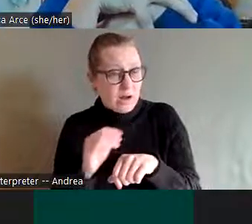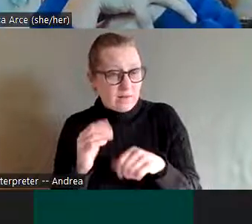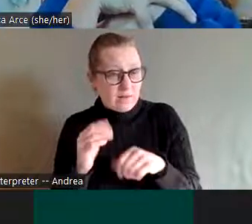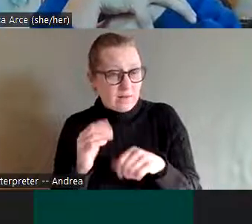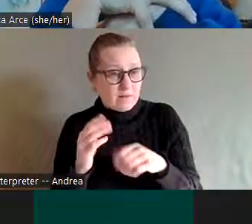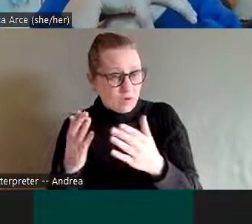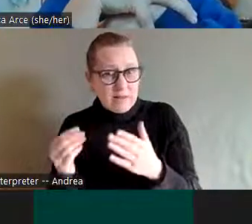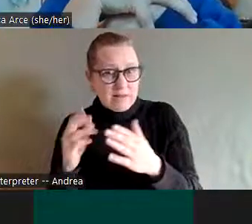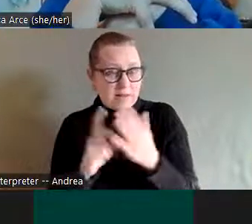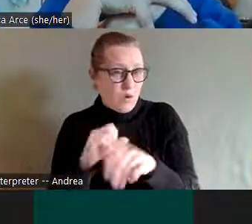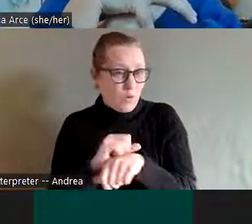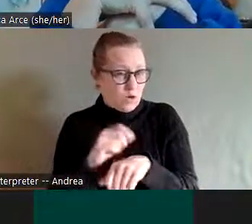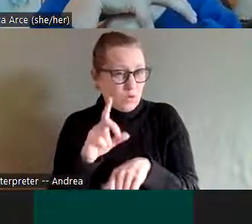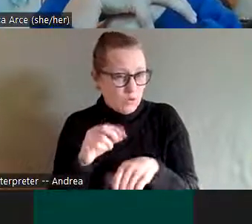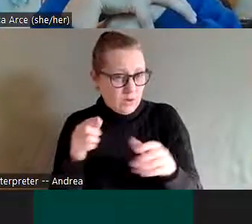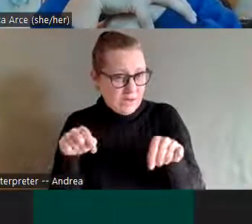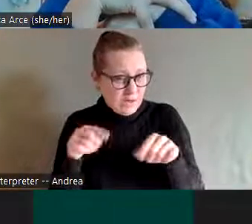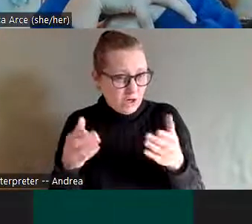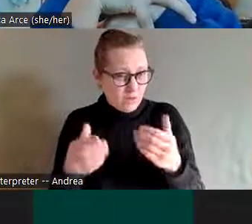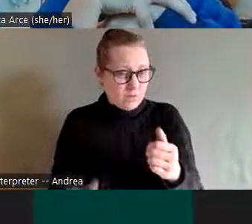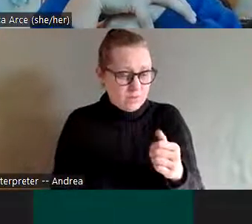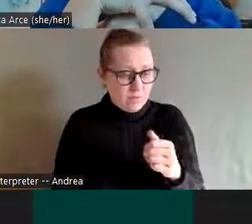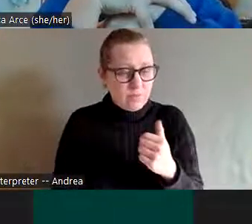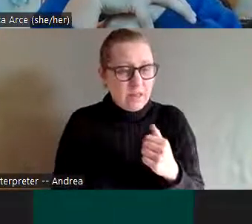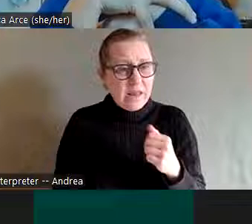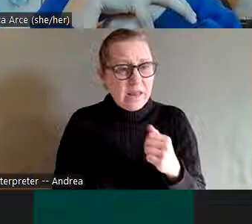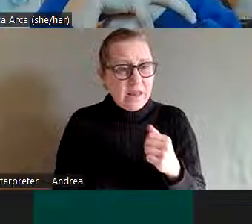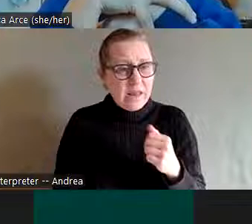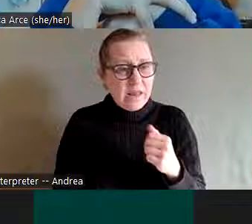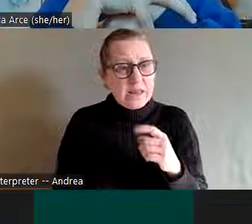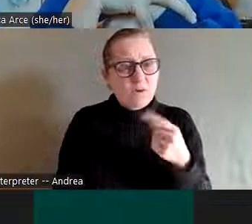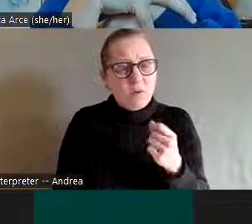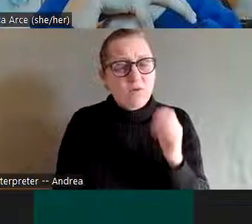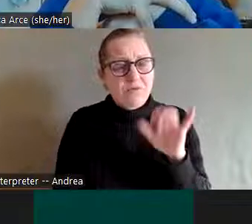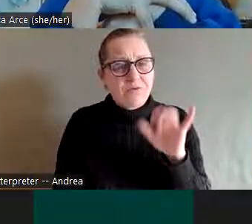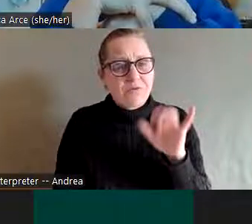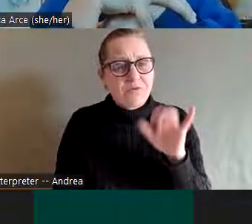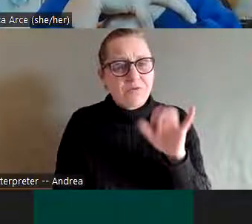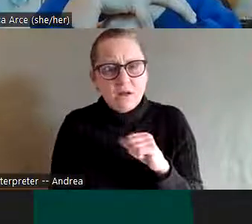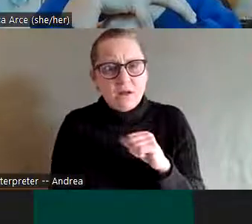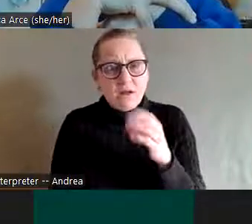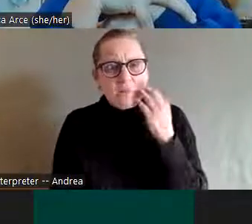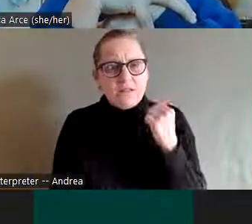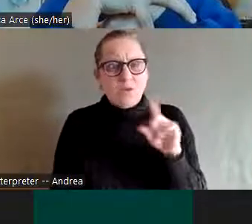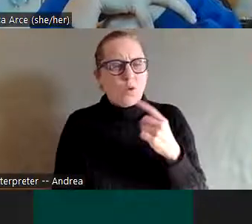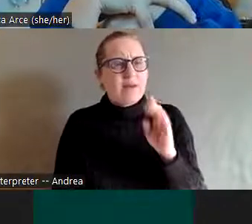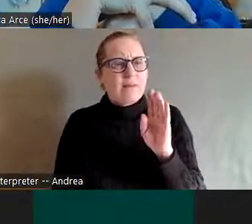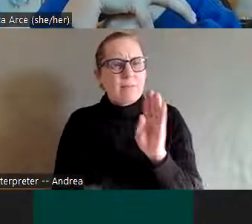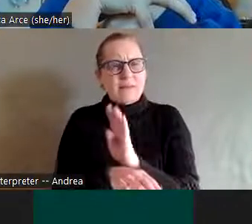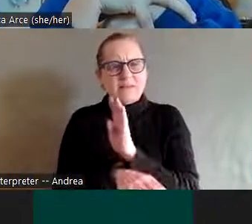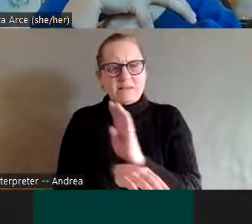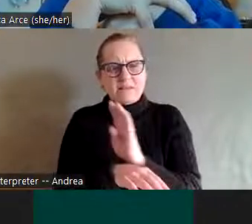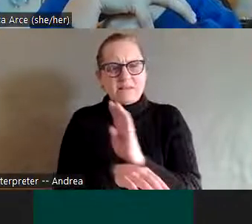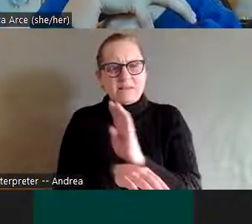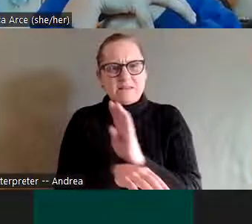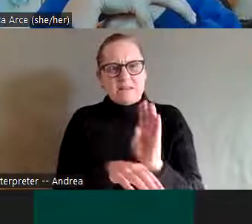design work that you're doing right here, and it, talking about that, because it's only the business. We're not saying